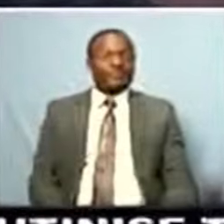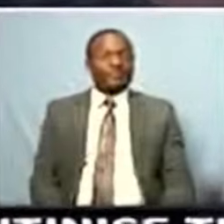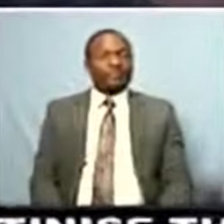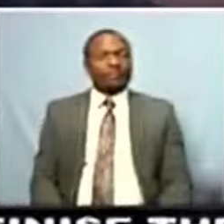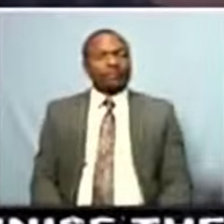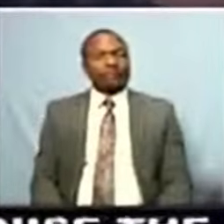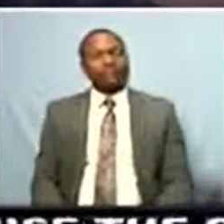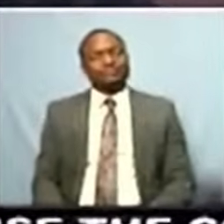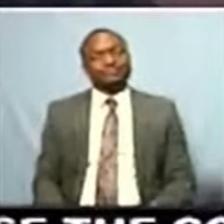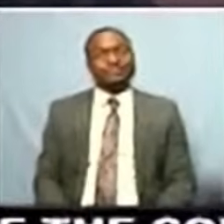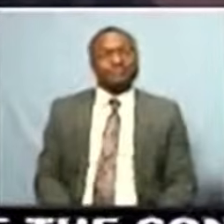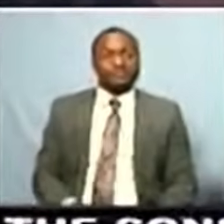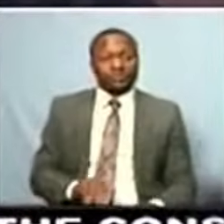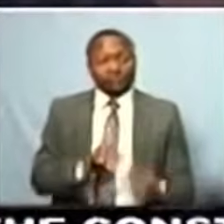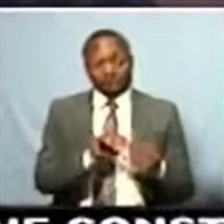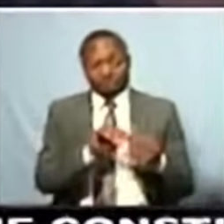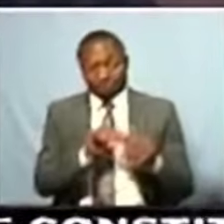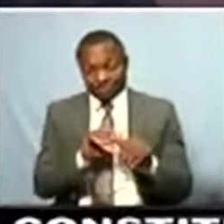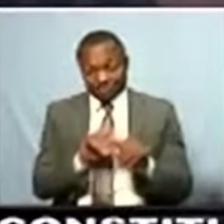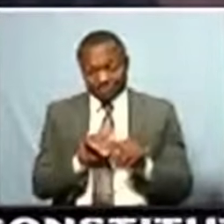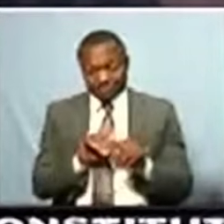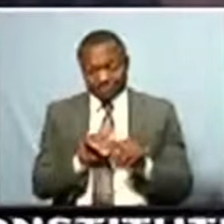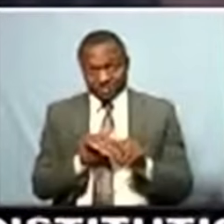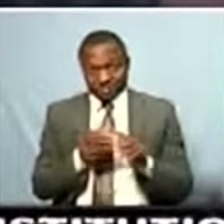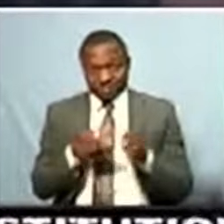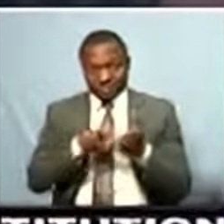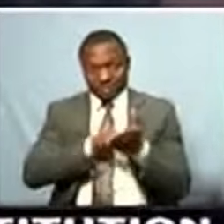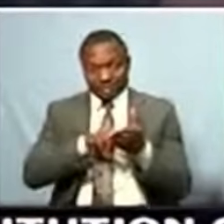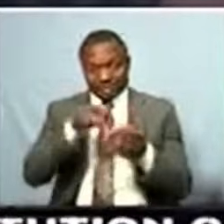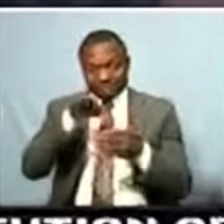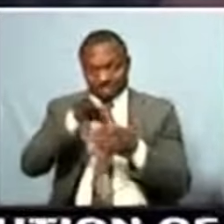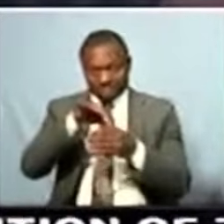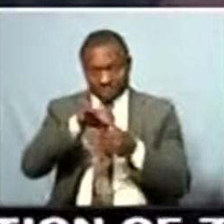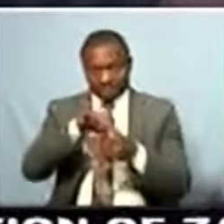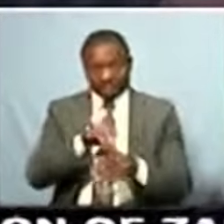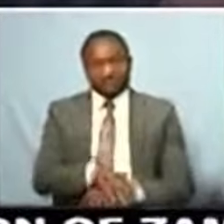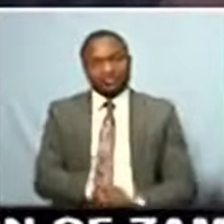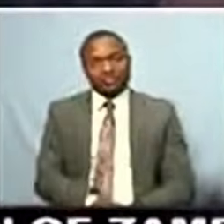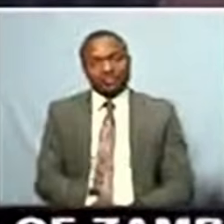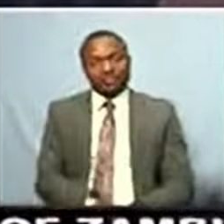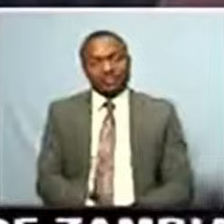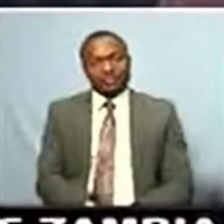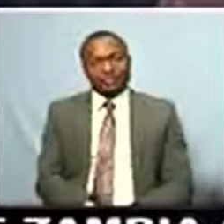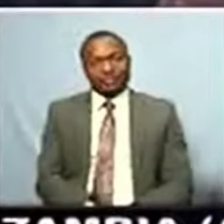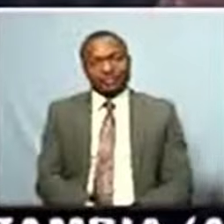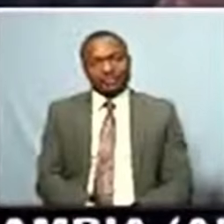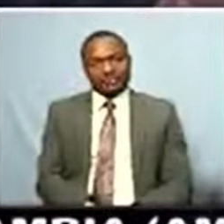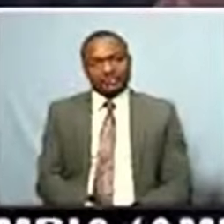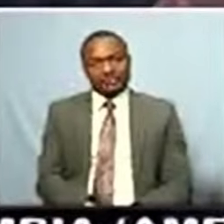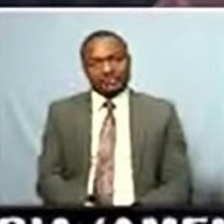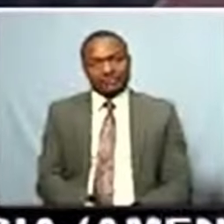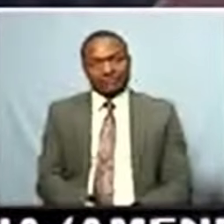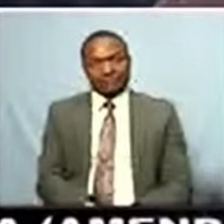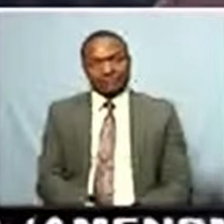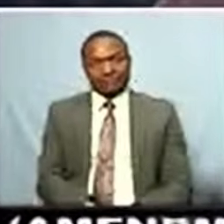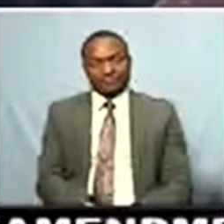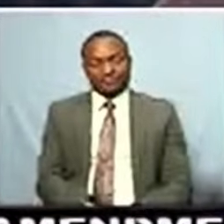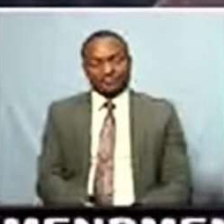I mean, to avoid, that is actually to avoid by-elections, isn't it? Okay. So so